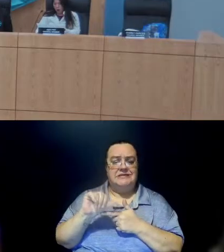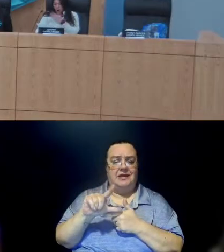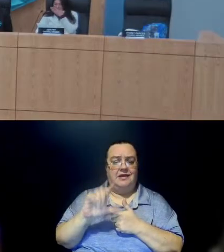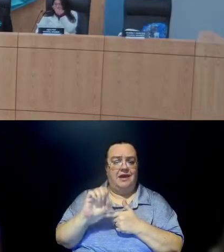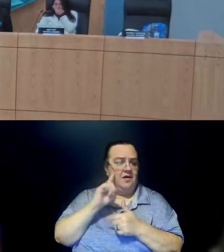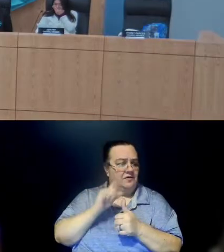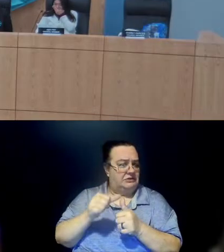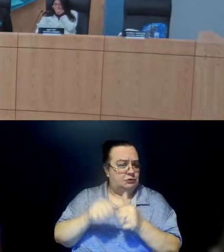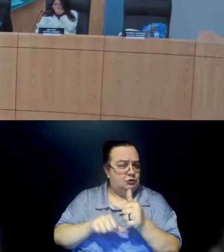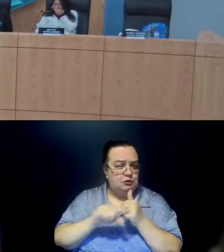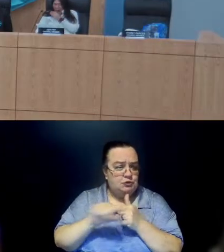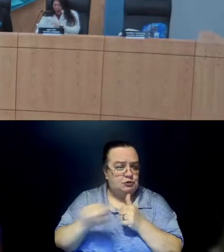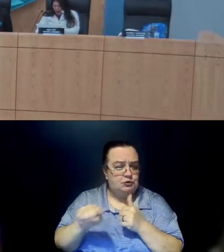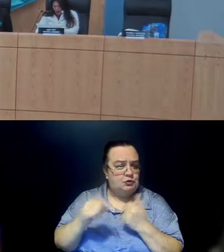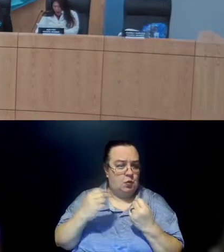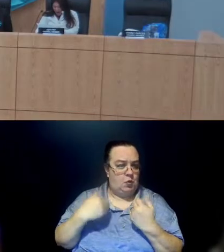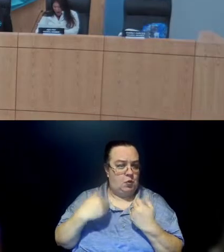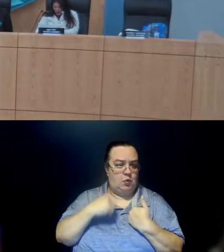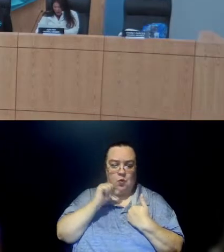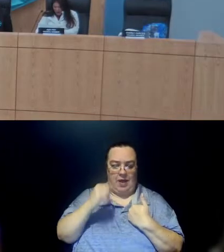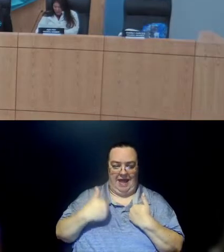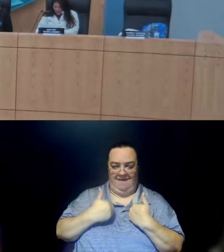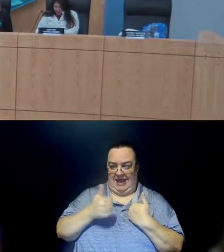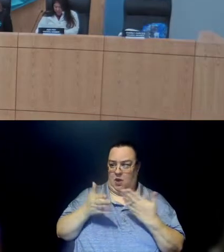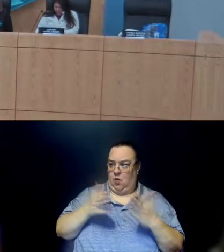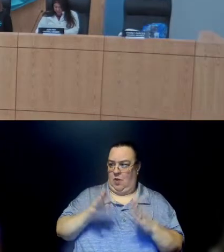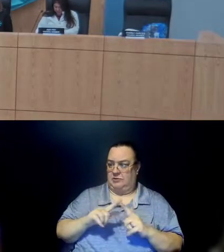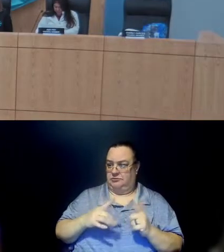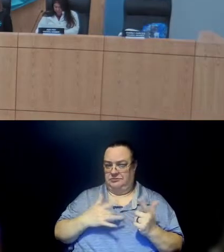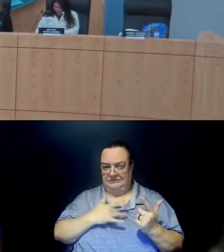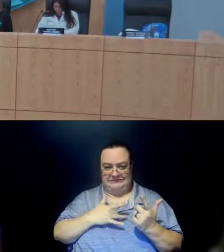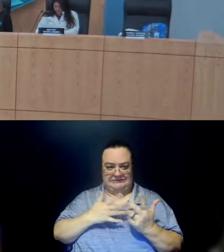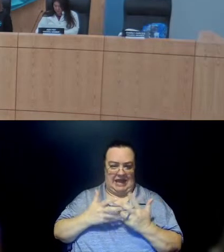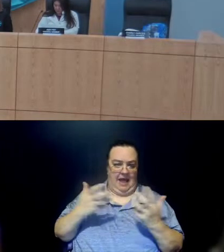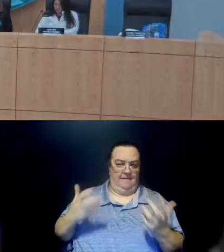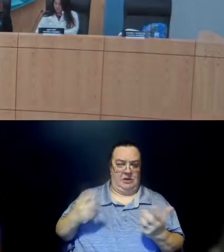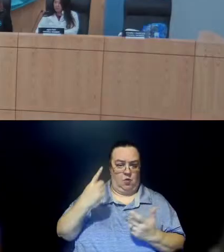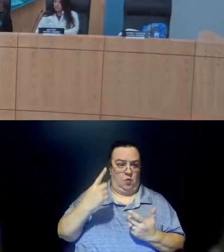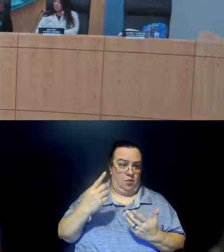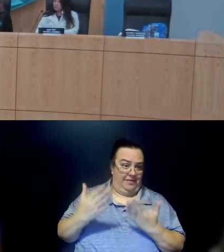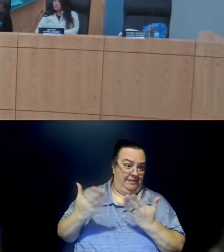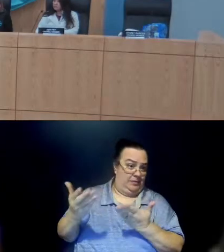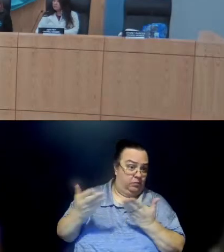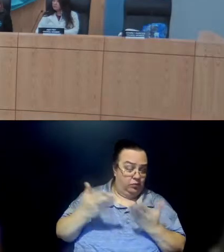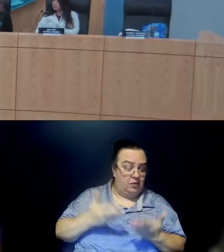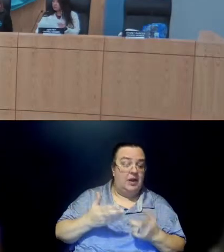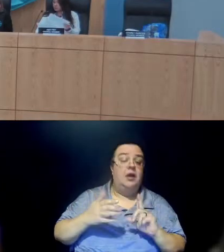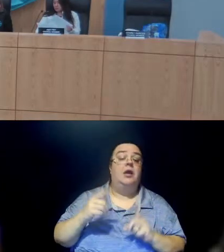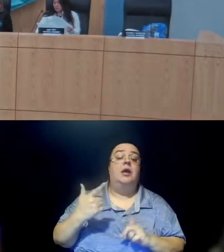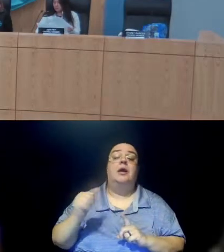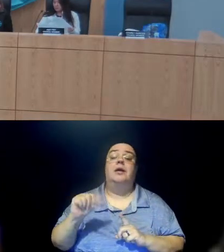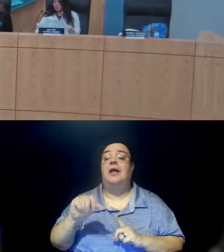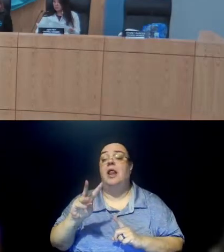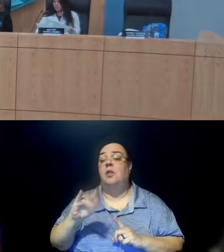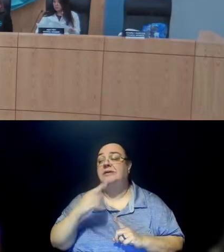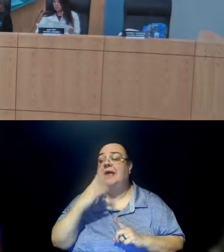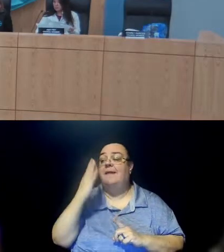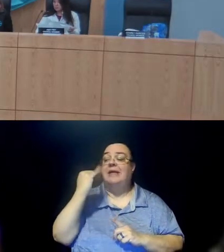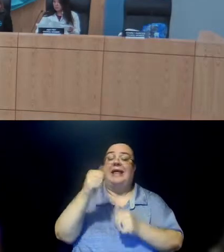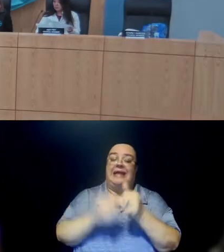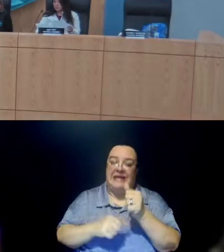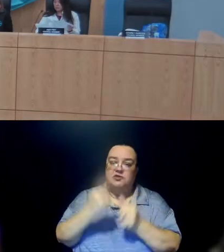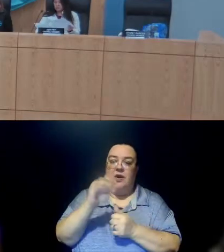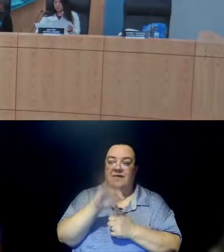any way to sense how much Because- more it might bring in. Because each one of those are part of the fee